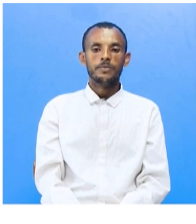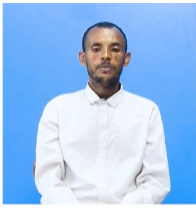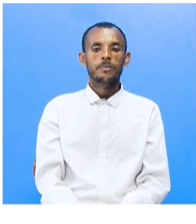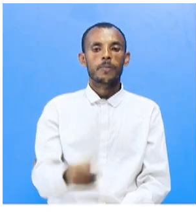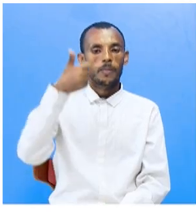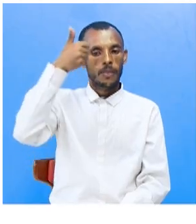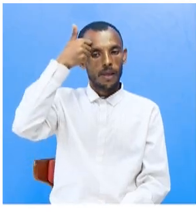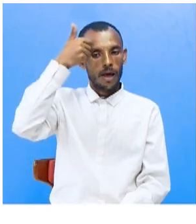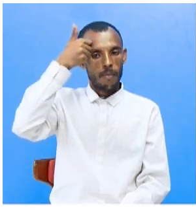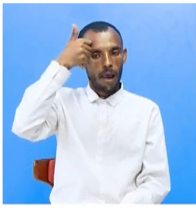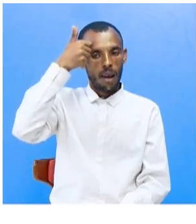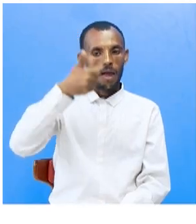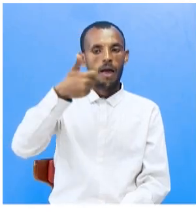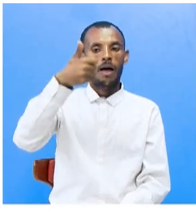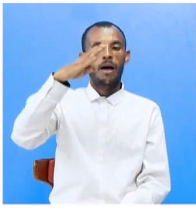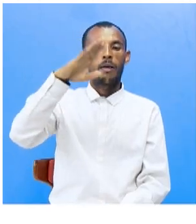Abil